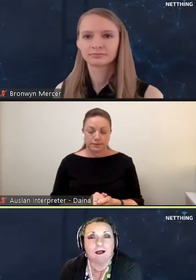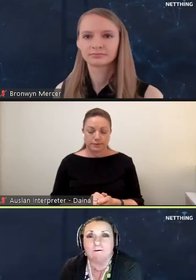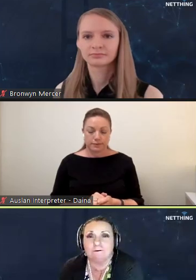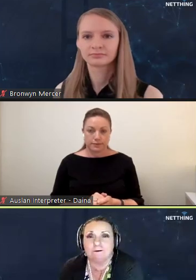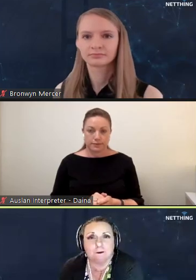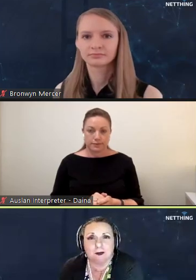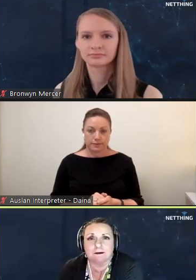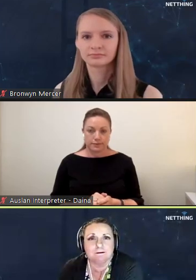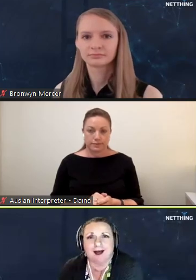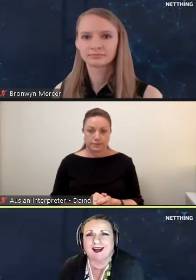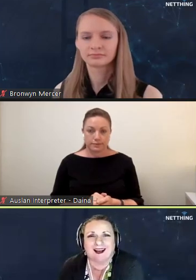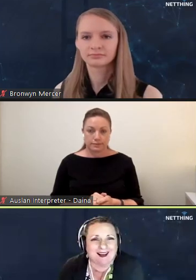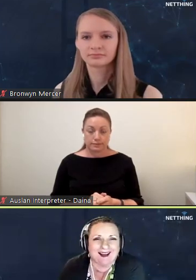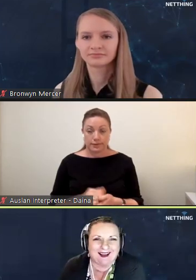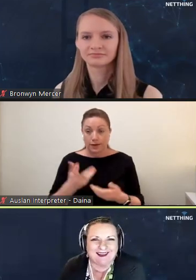If not, I can filibuster.